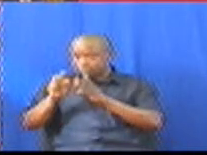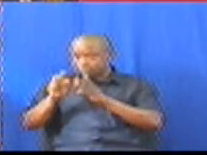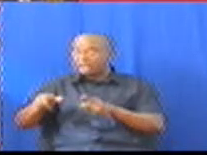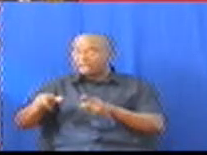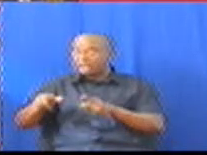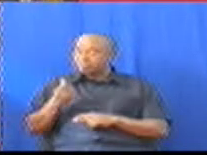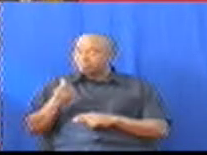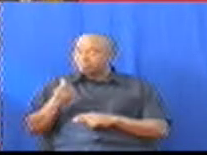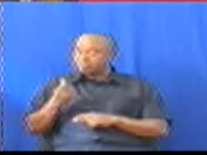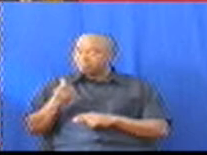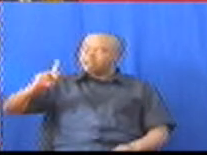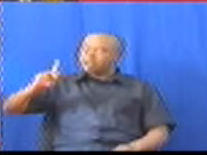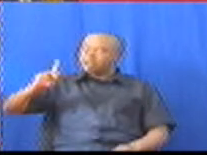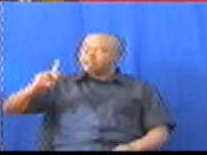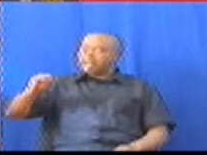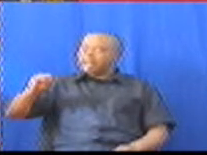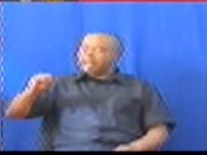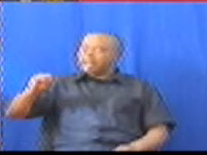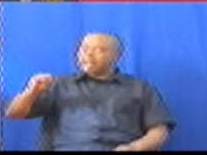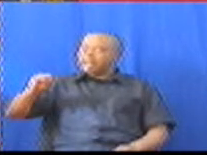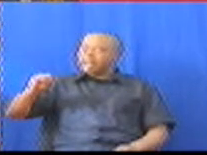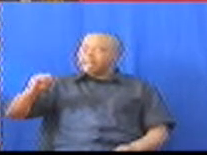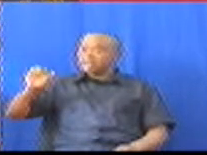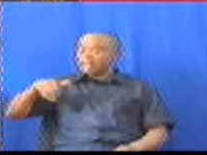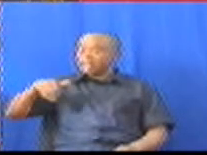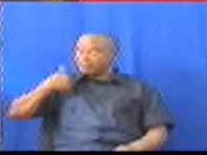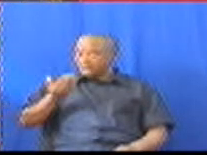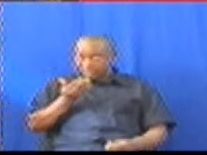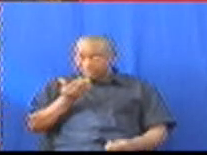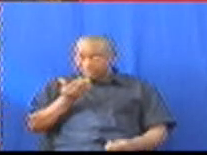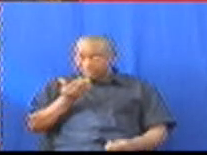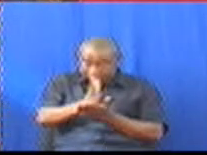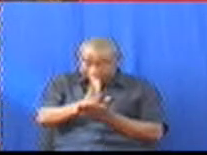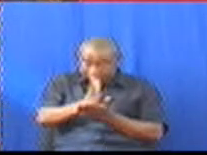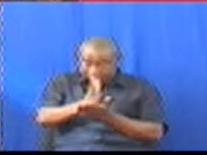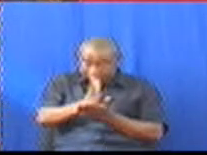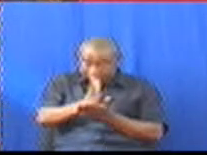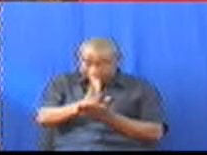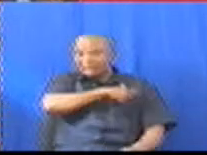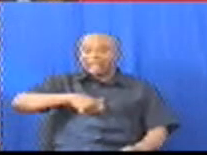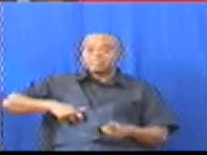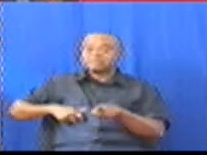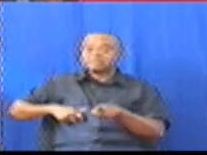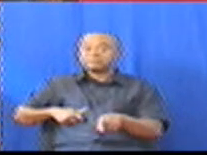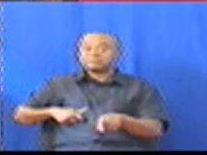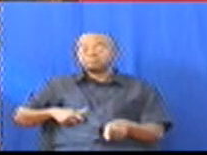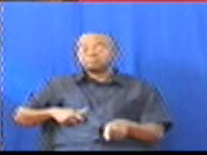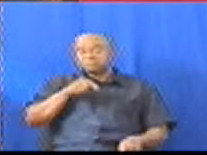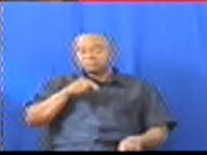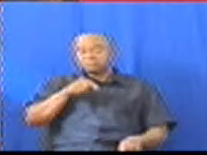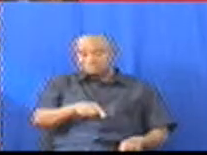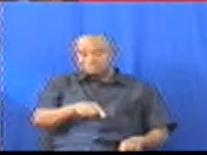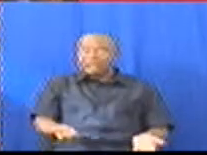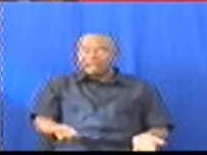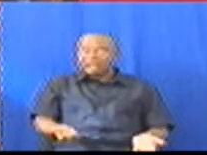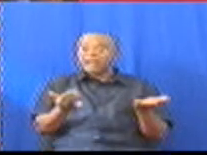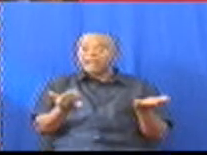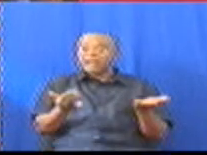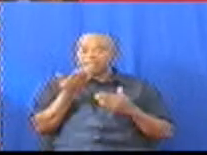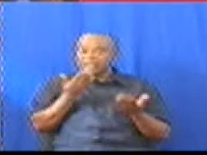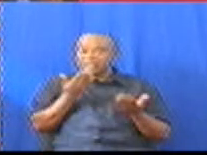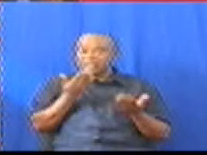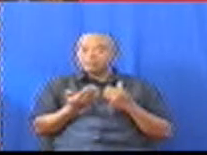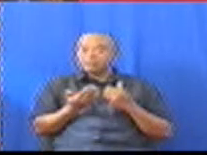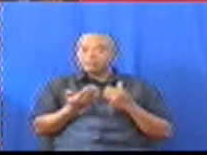commission, by the approval of the president, may, where the circumstances require, A, increase